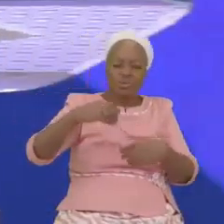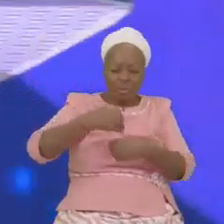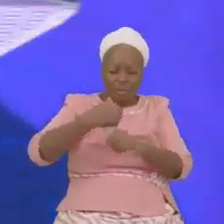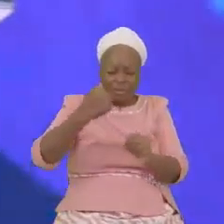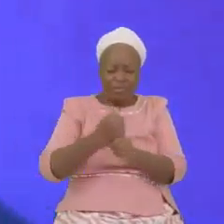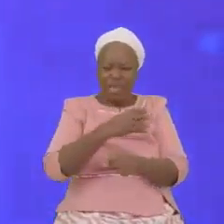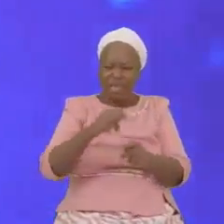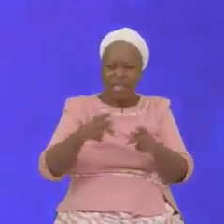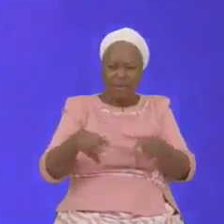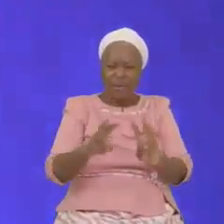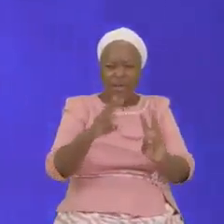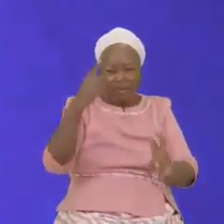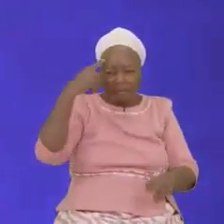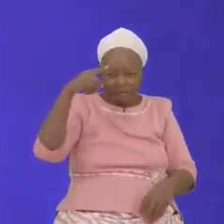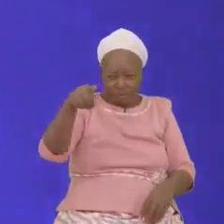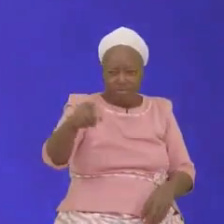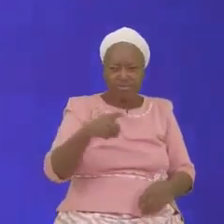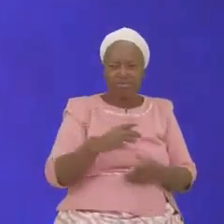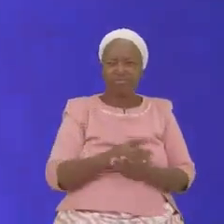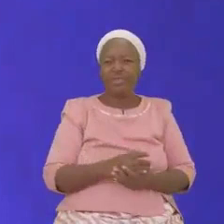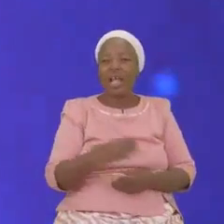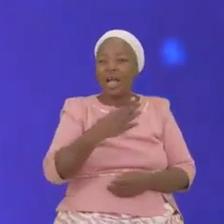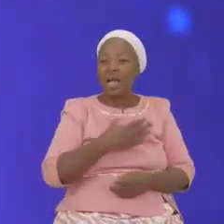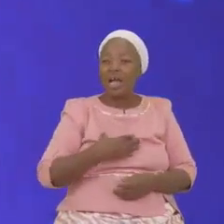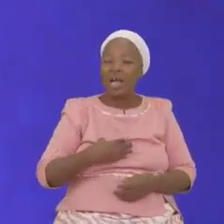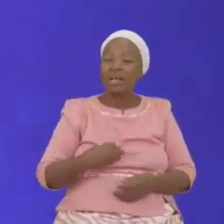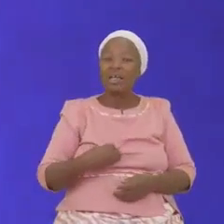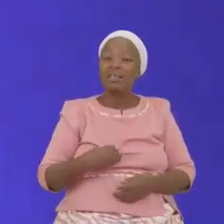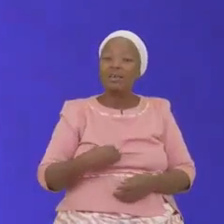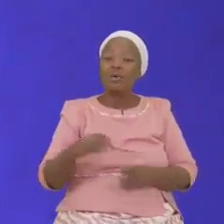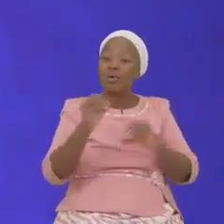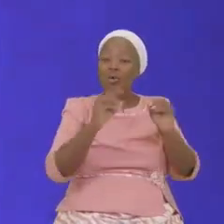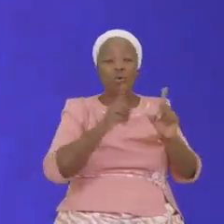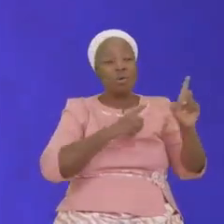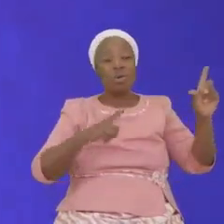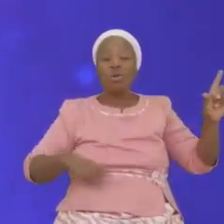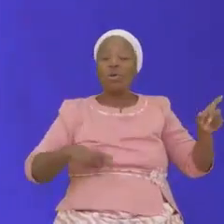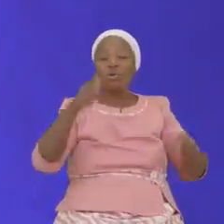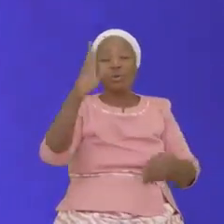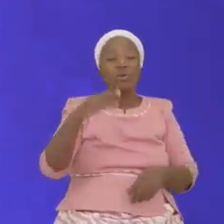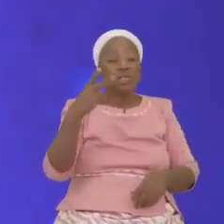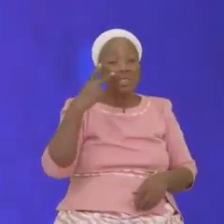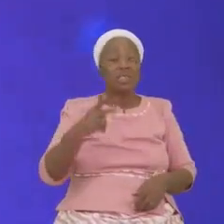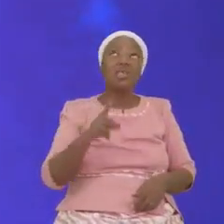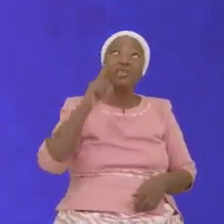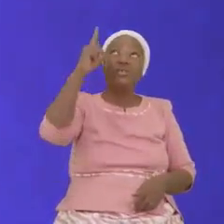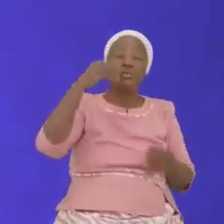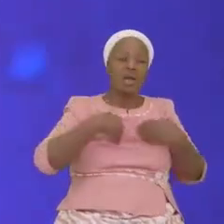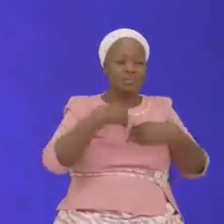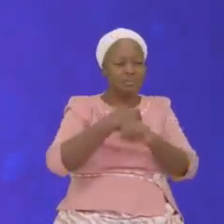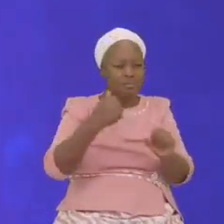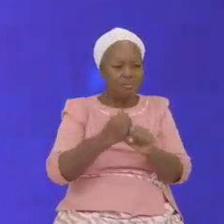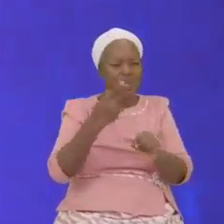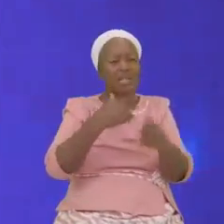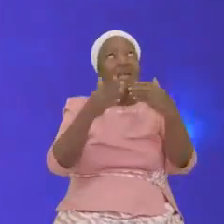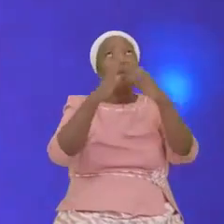a space for you. Lord God, behold, thou hast made the heaven